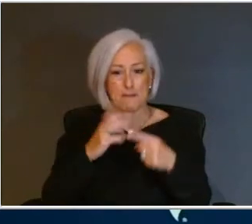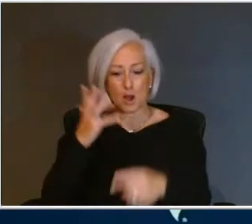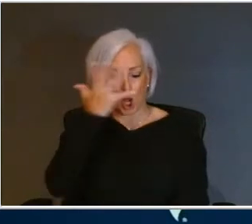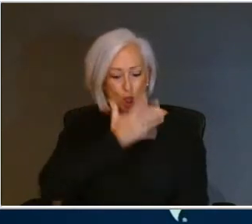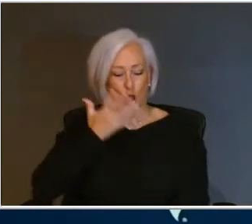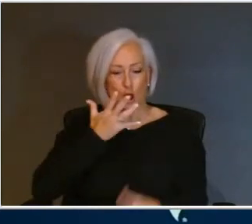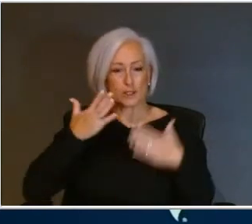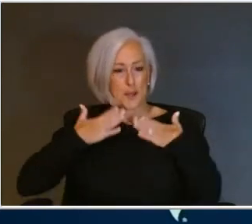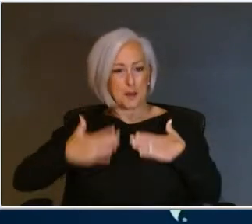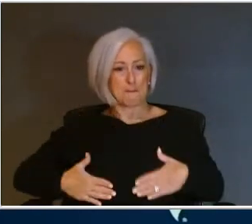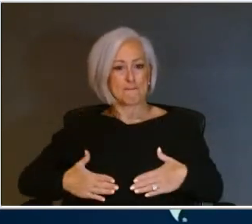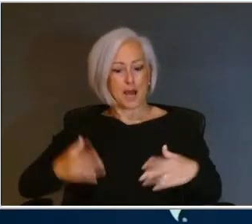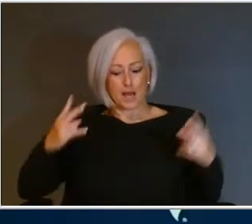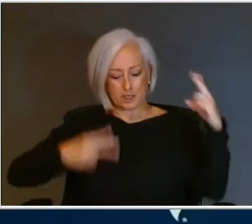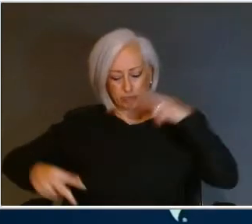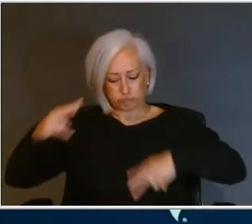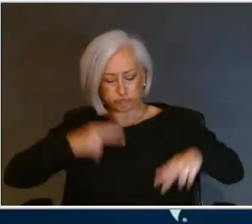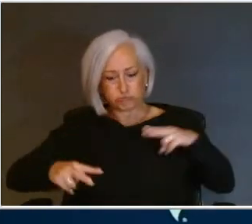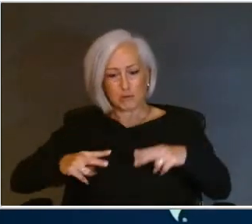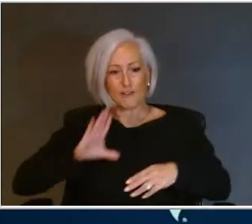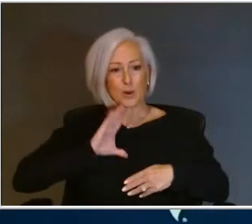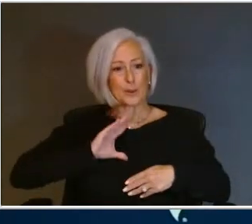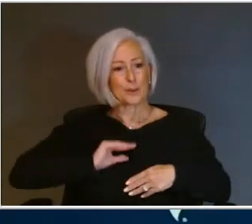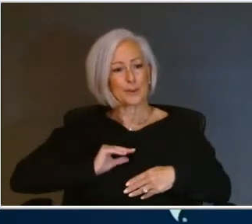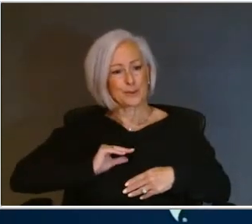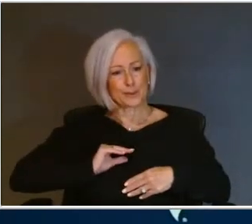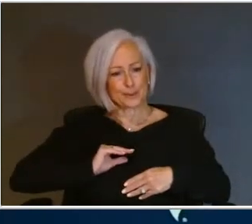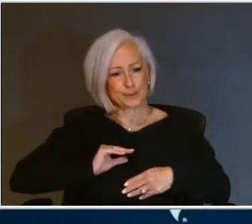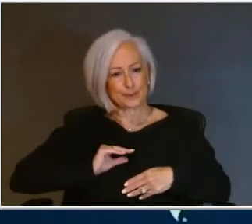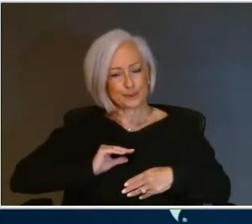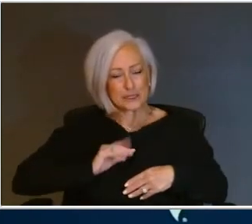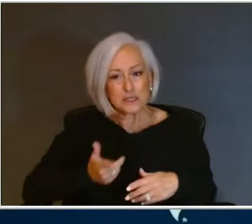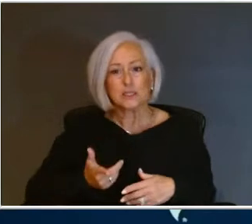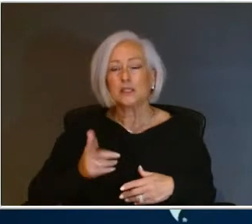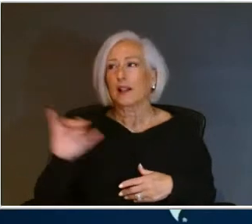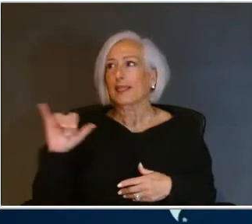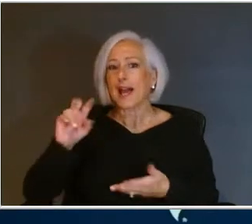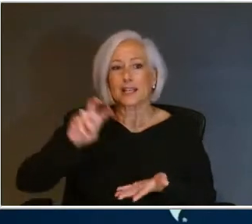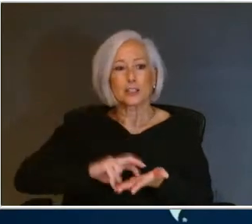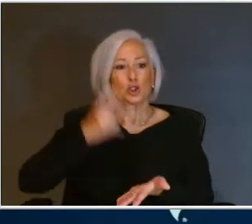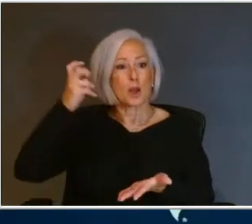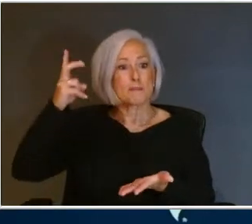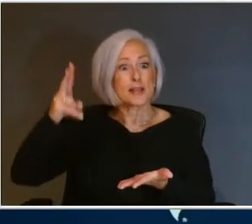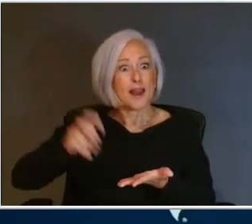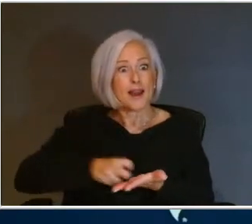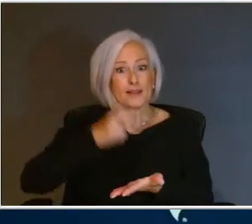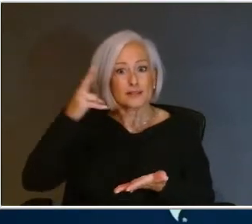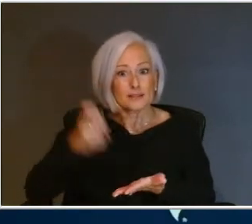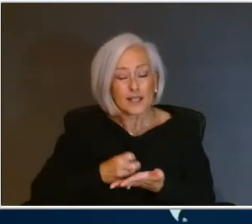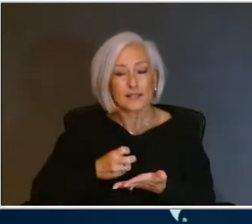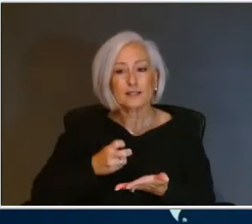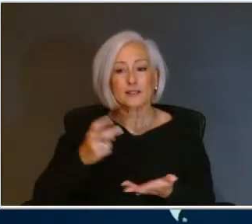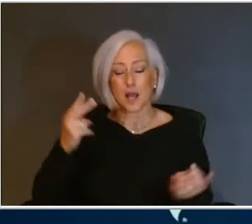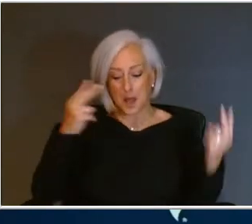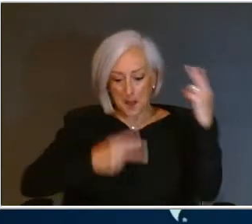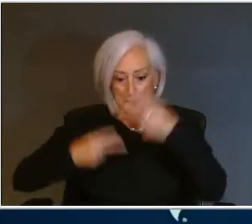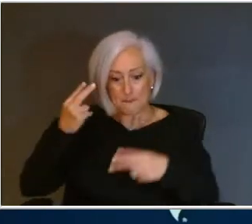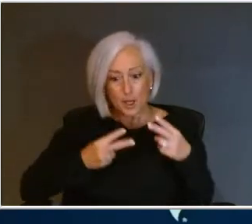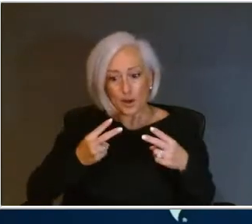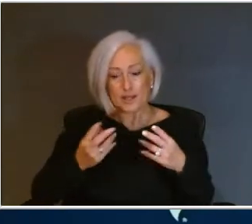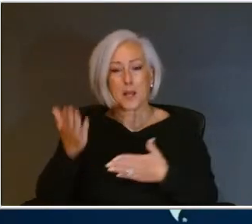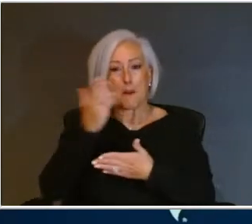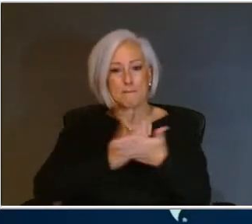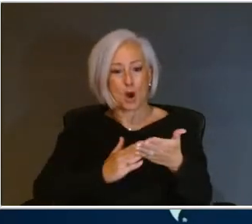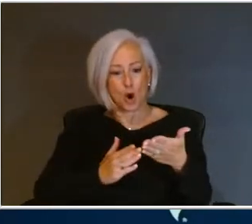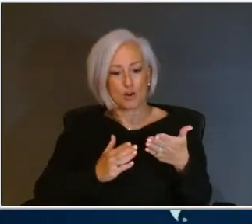can affect self-esteem and self-worth. So look at a sport like gymnastics, where appearance is a part of the evaluation and the judgment and the scoring.